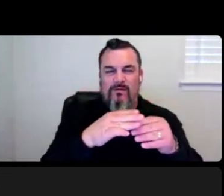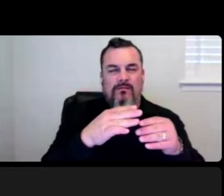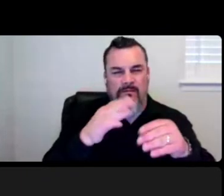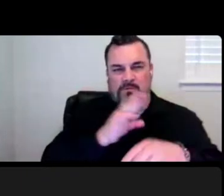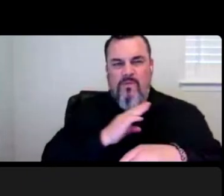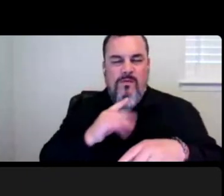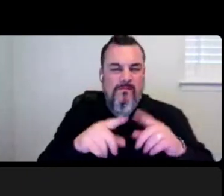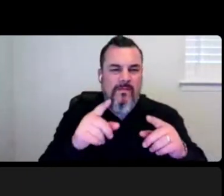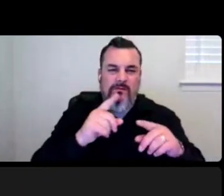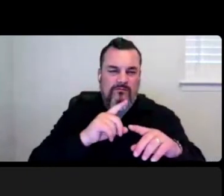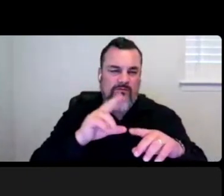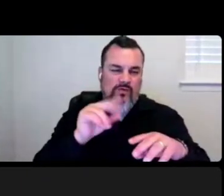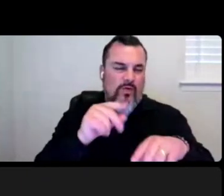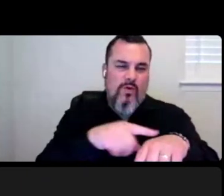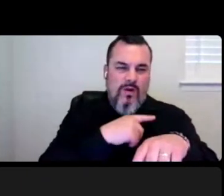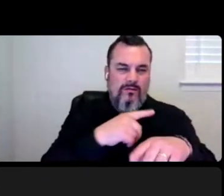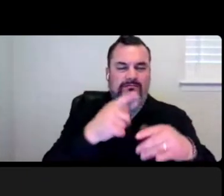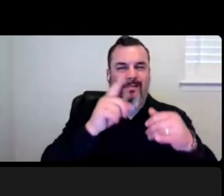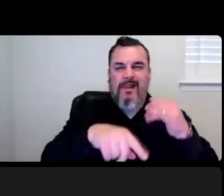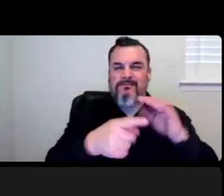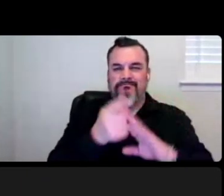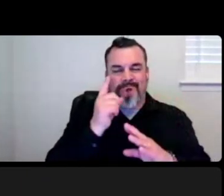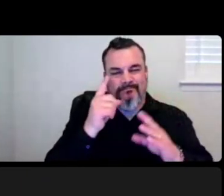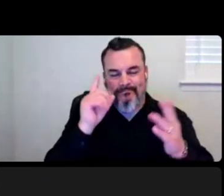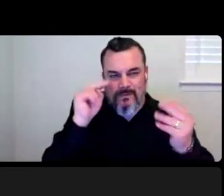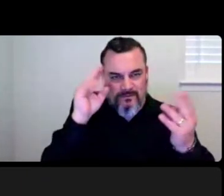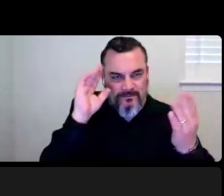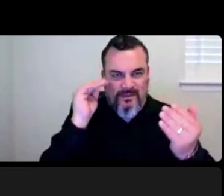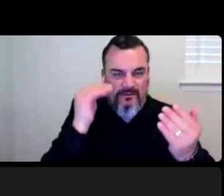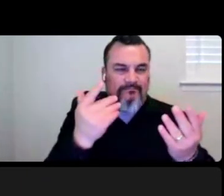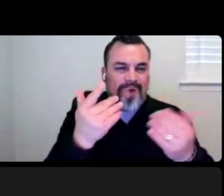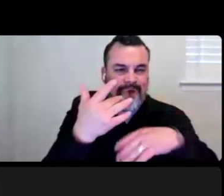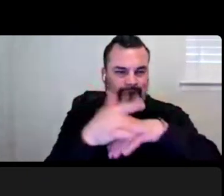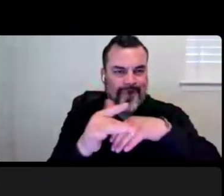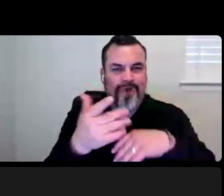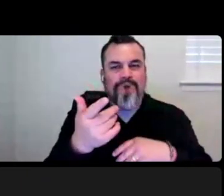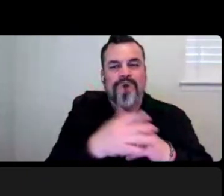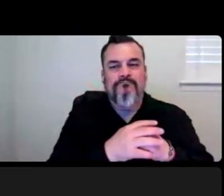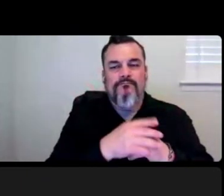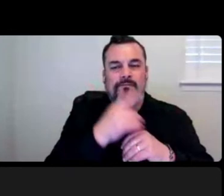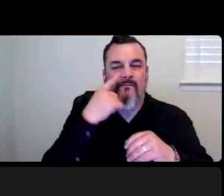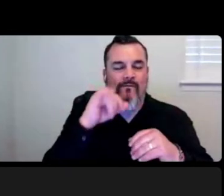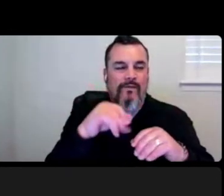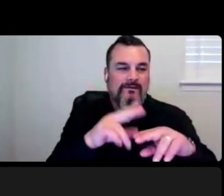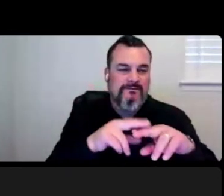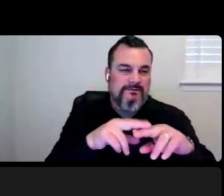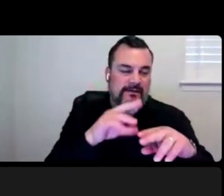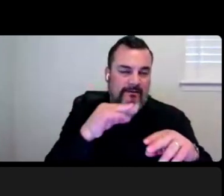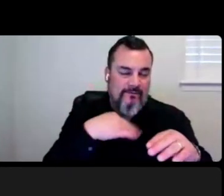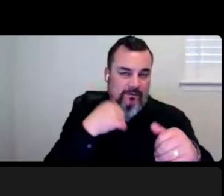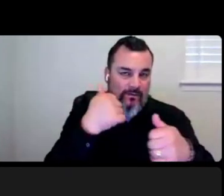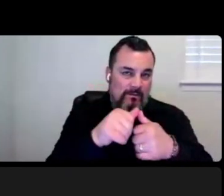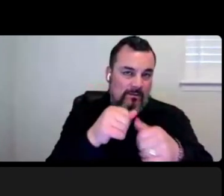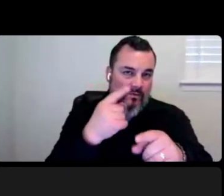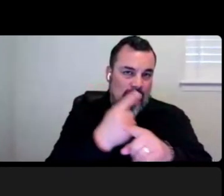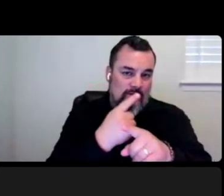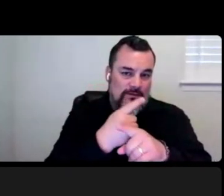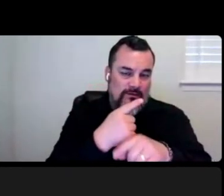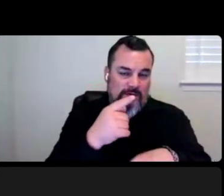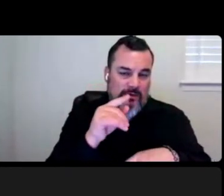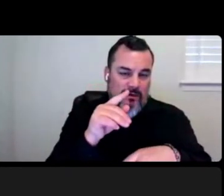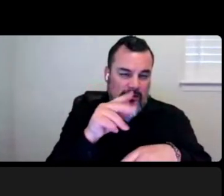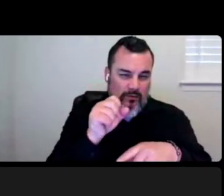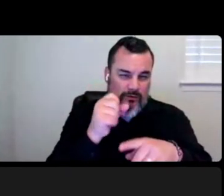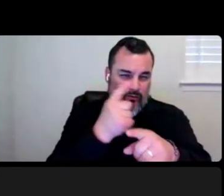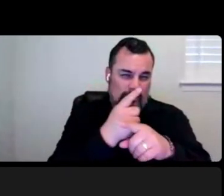was an unexpected last minute opportunity, vacancy for the seat. And if I remember correctly, it was